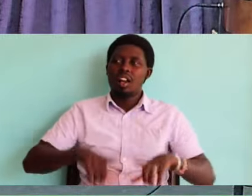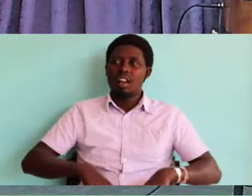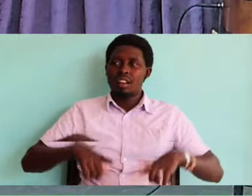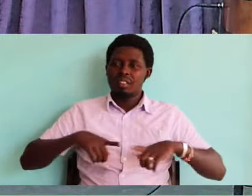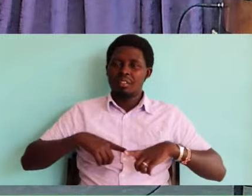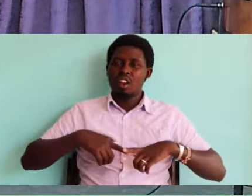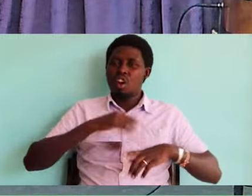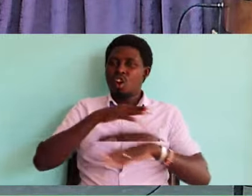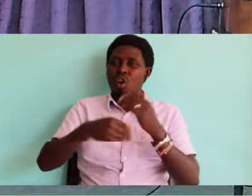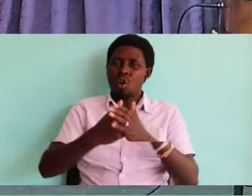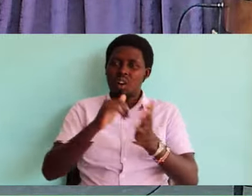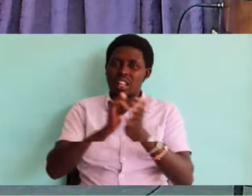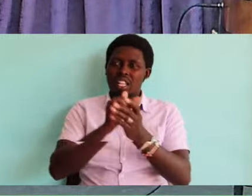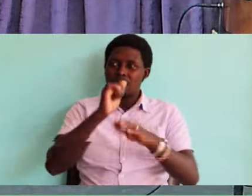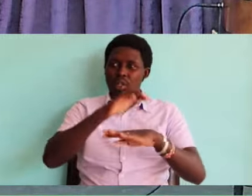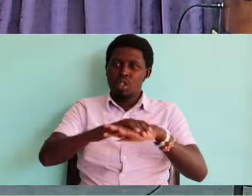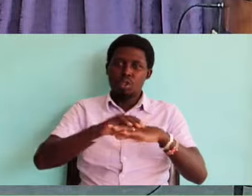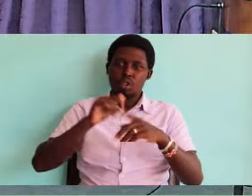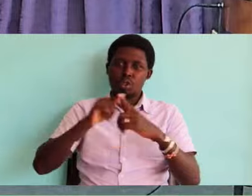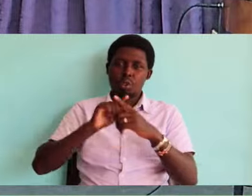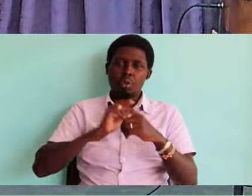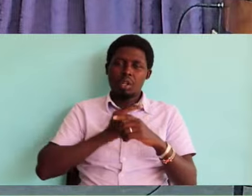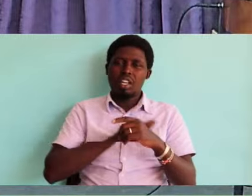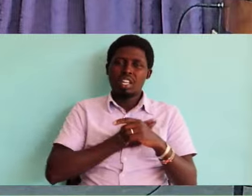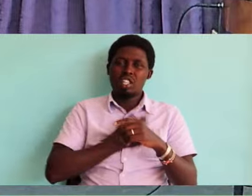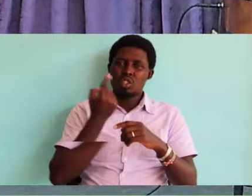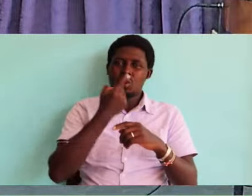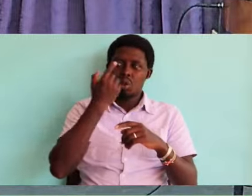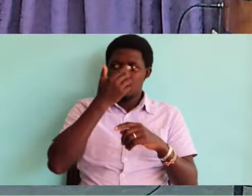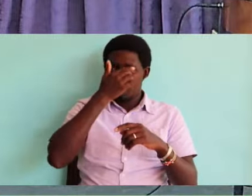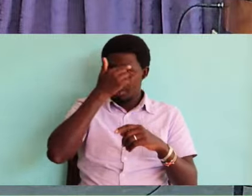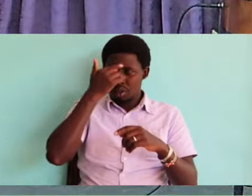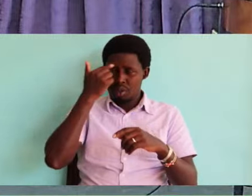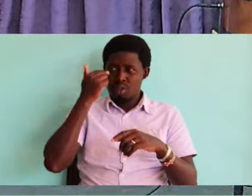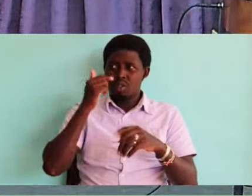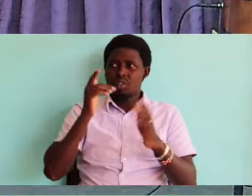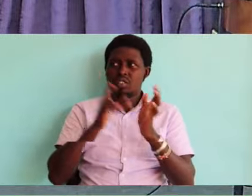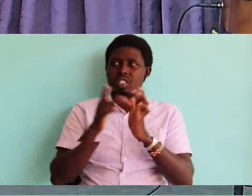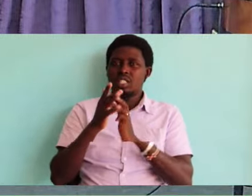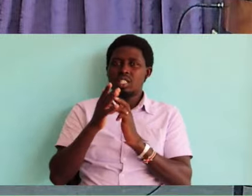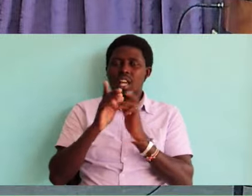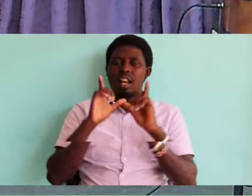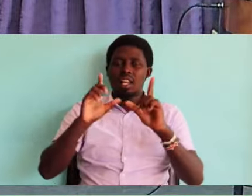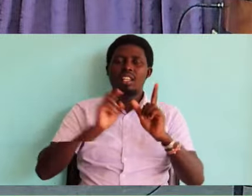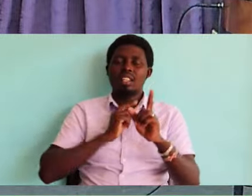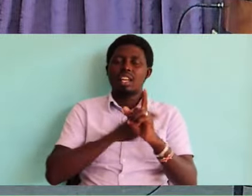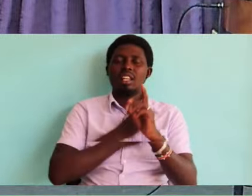us, it is only because of him and through him. Let's pray.